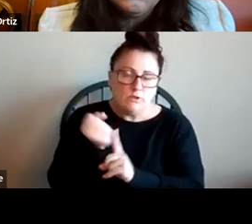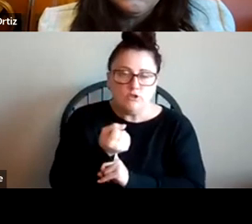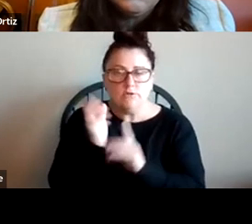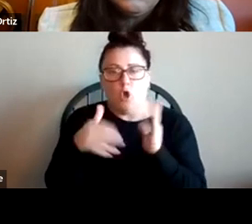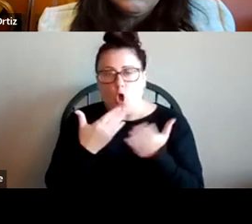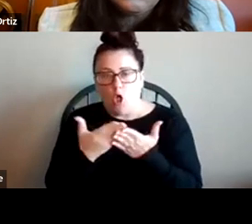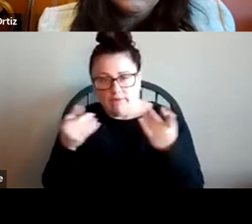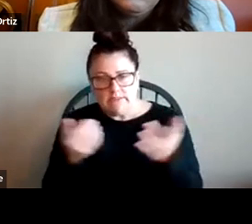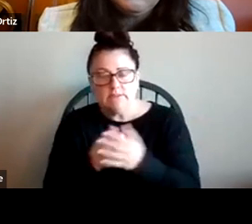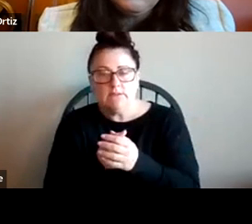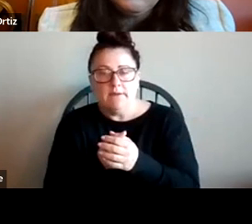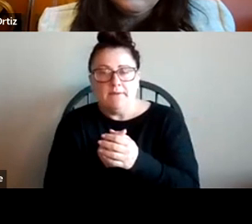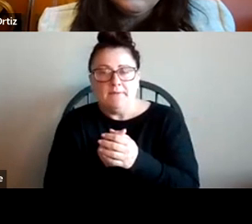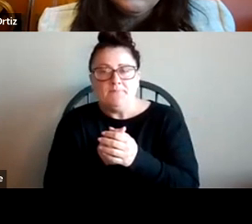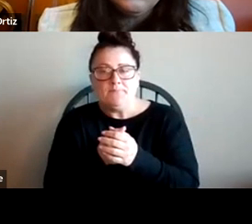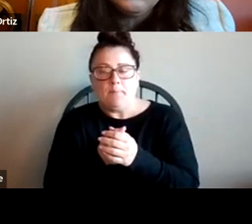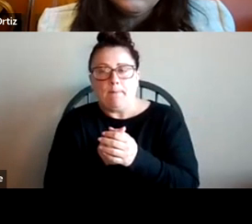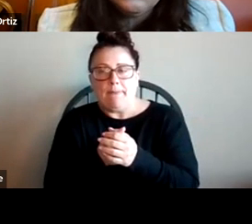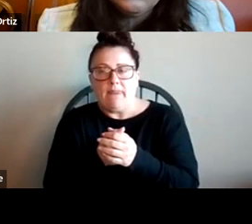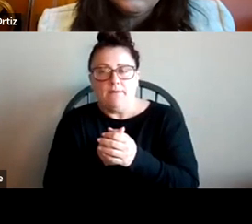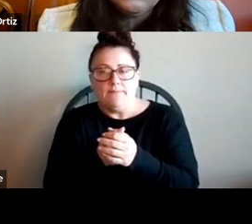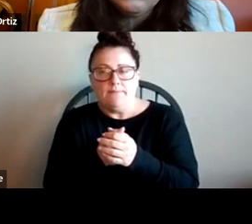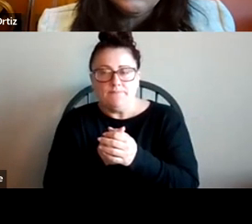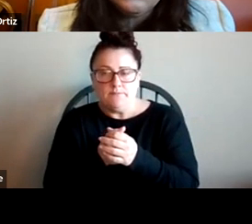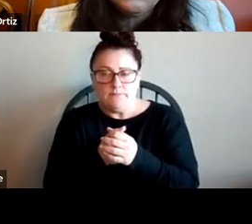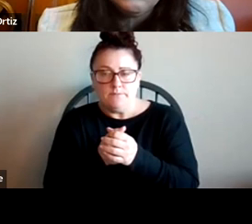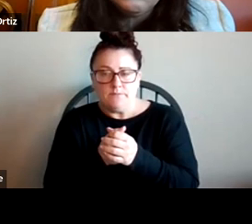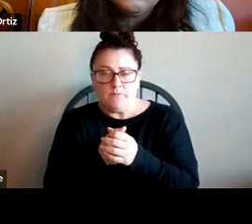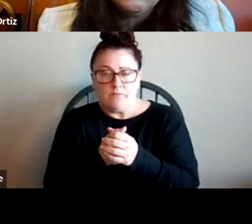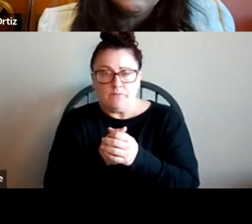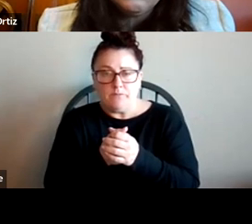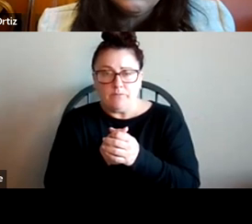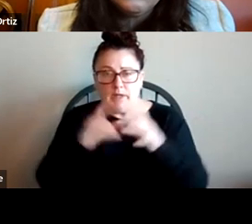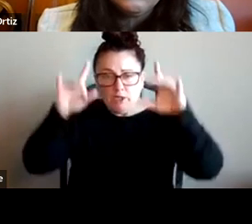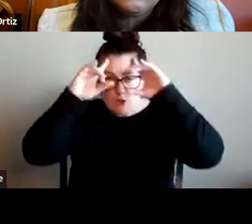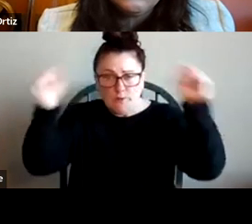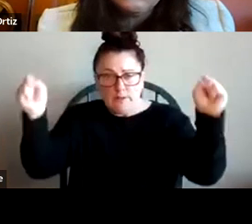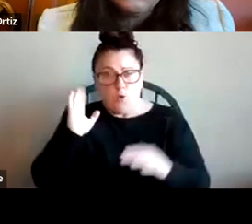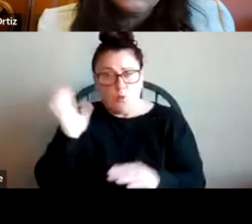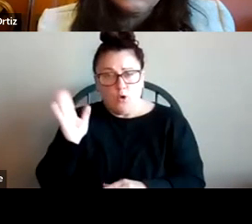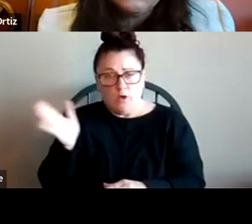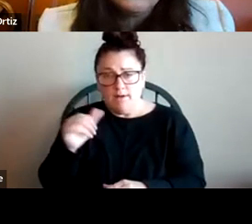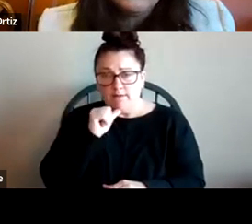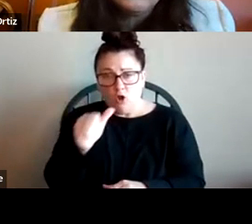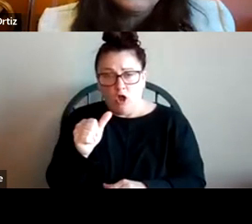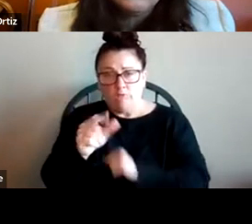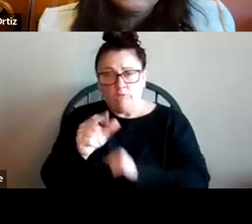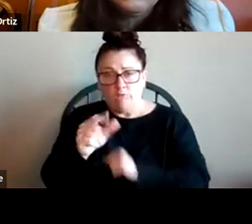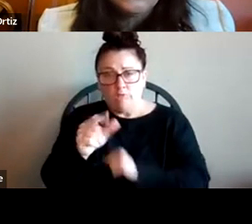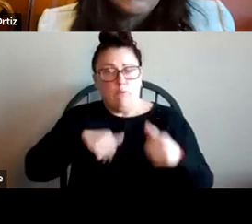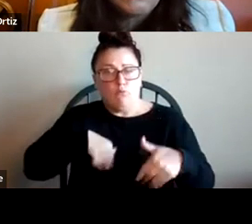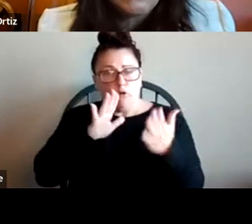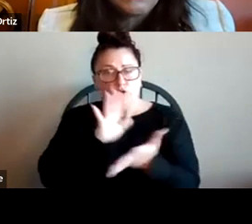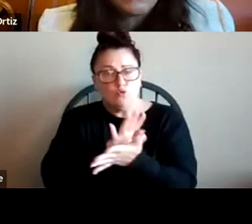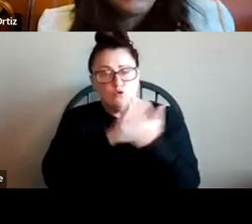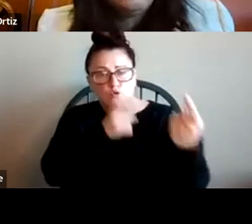us. So I would hope that the new superintendent would not take a punitive approach to schools that